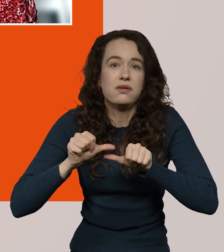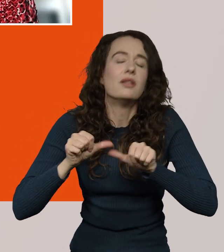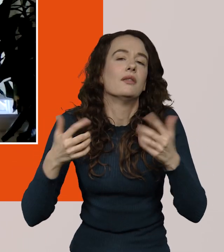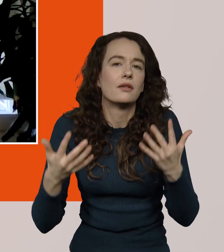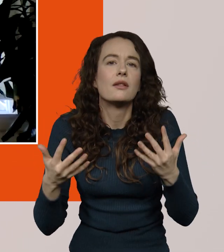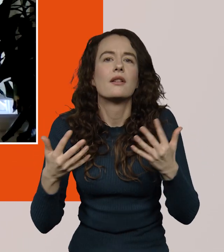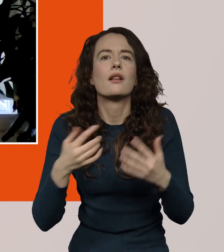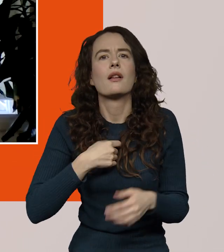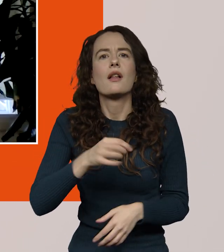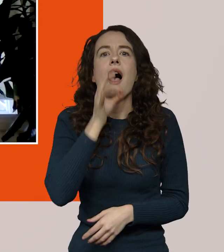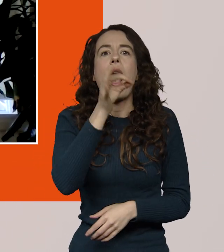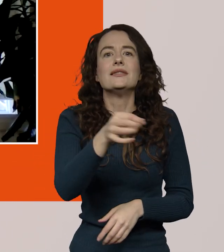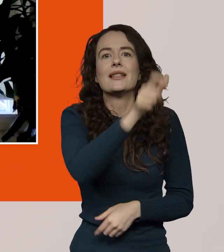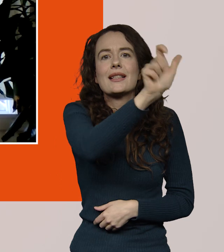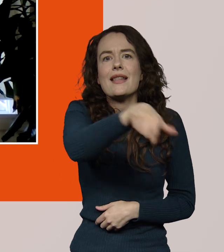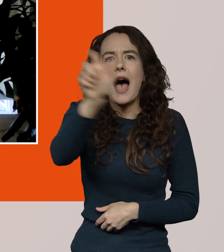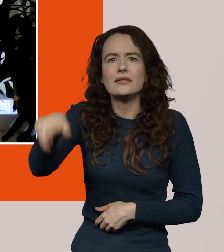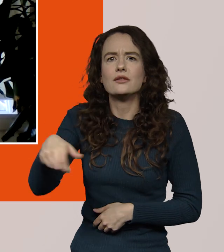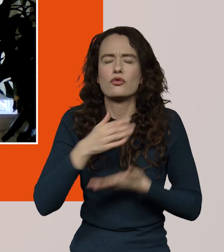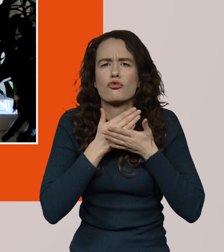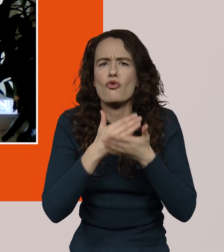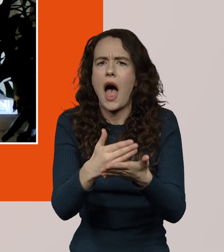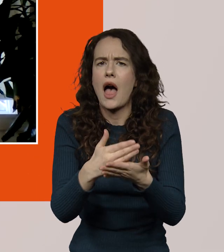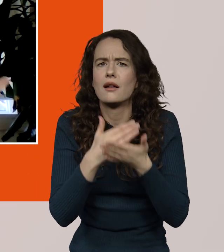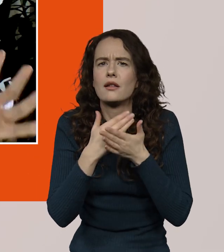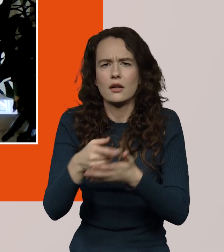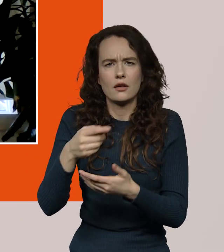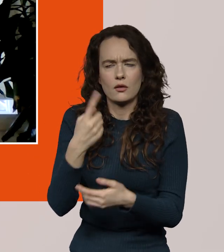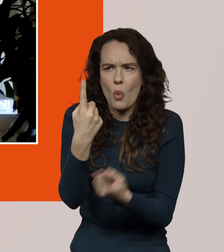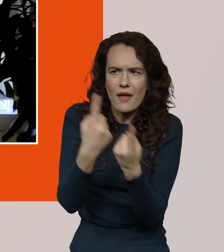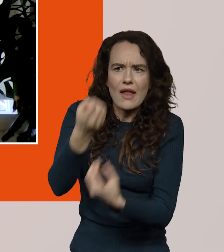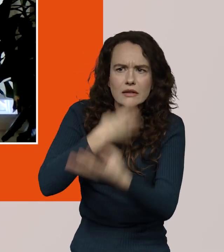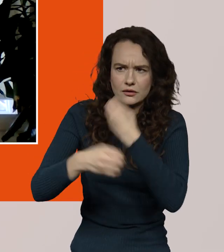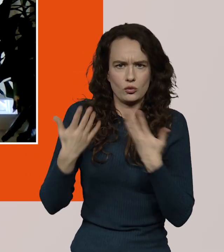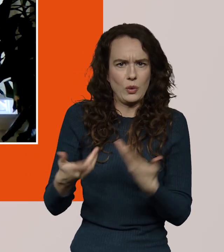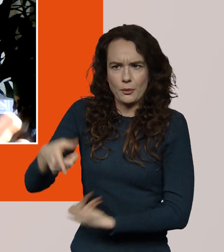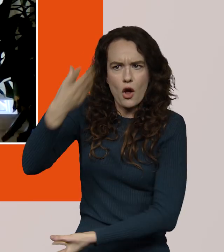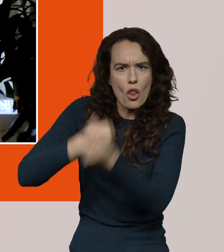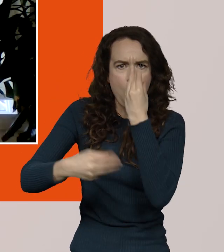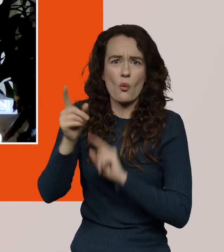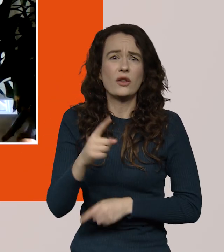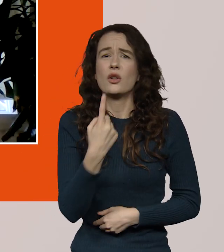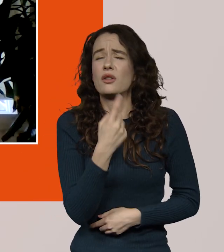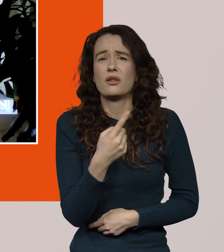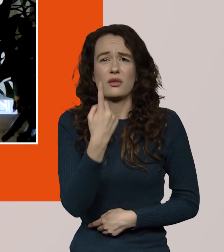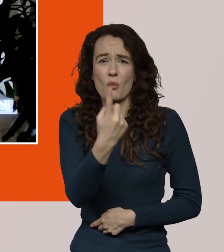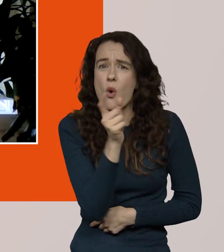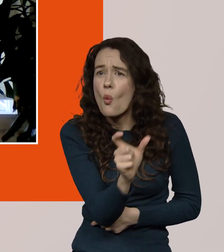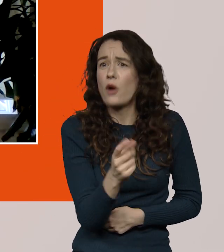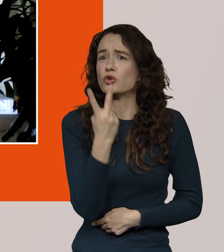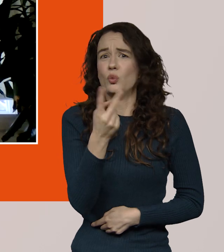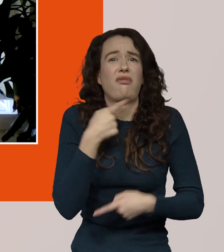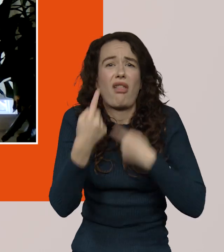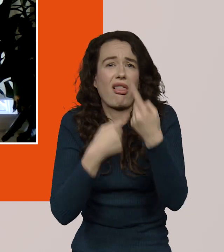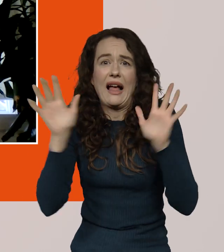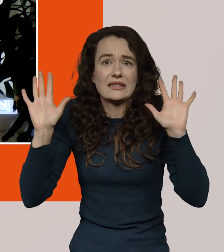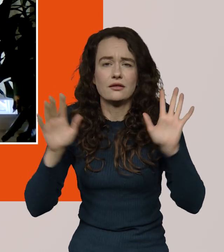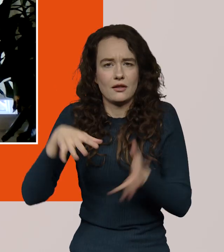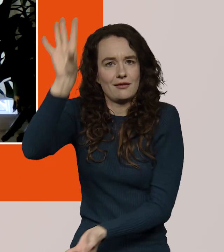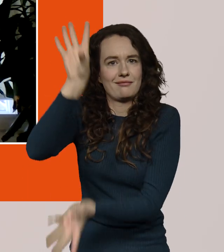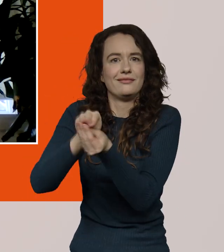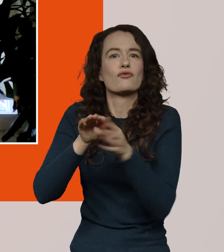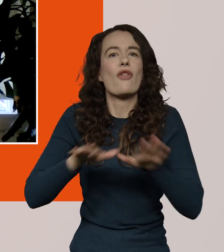forget that if you can share a snap of the creations, you can use the social media hashtag Children's Mental Health Week. Just to